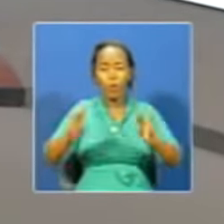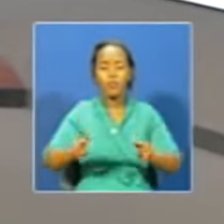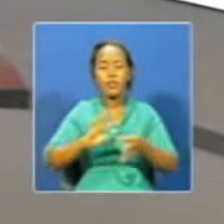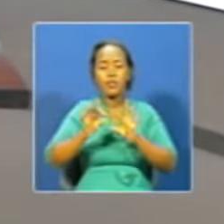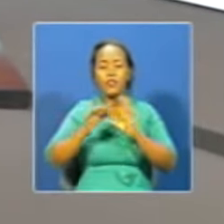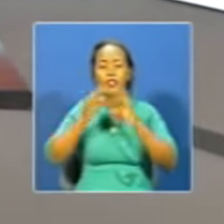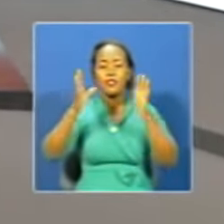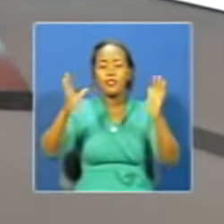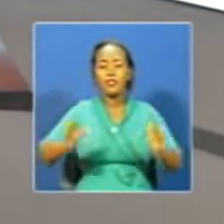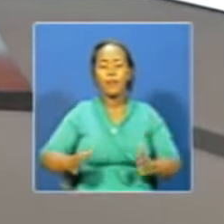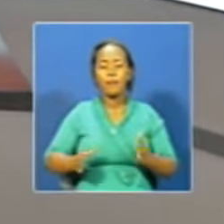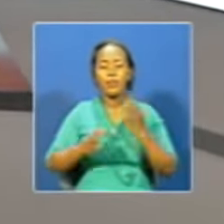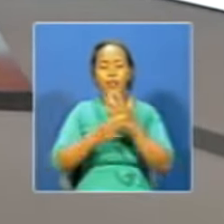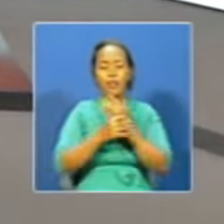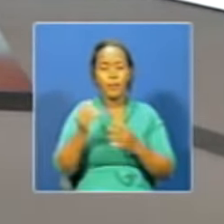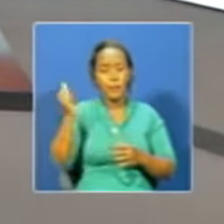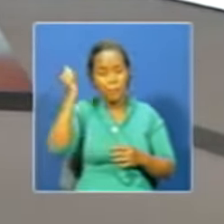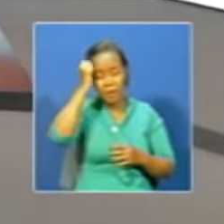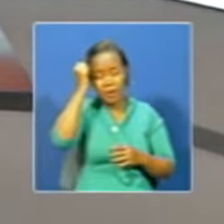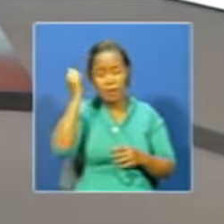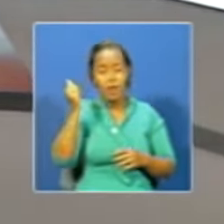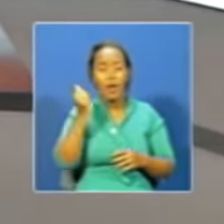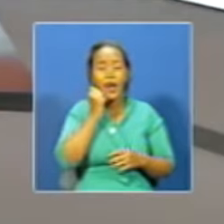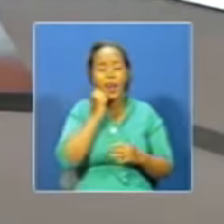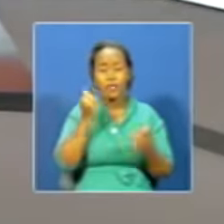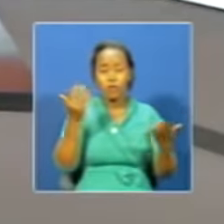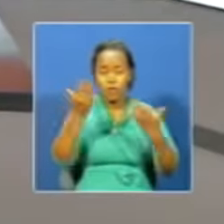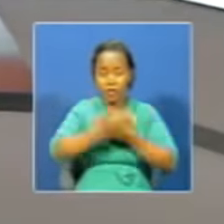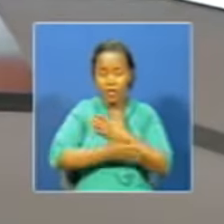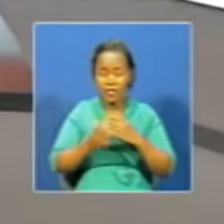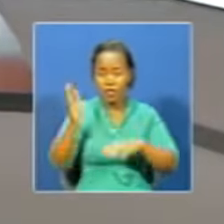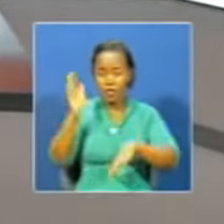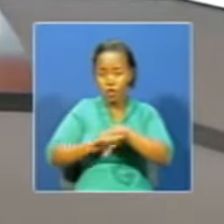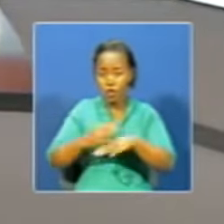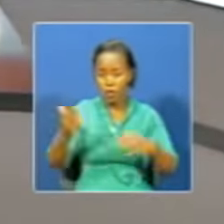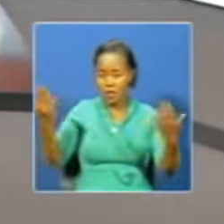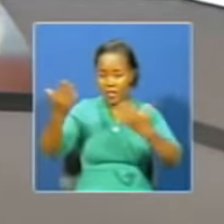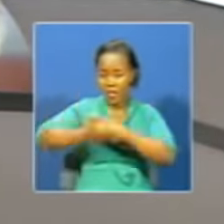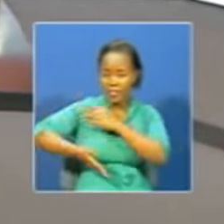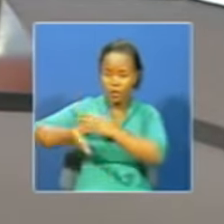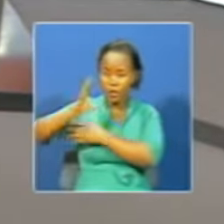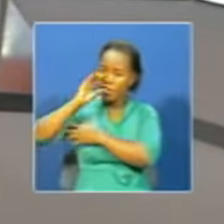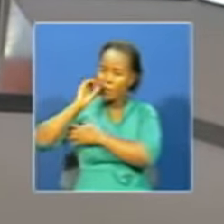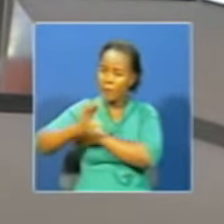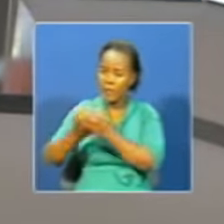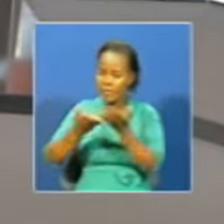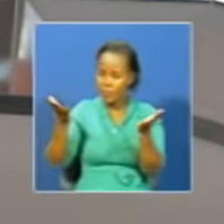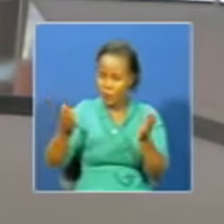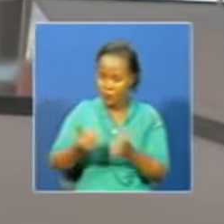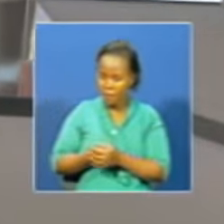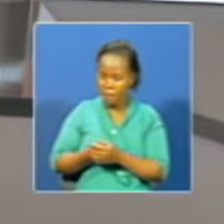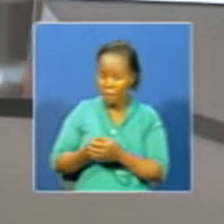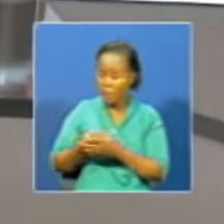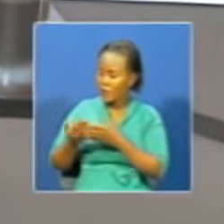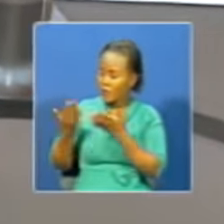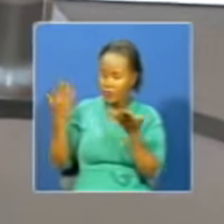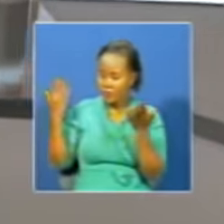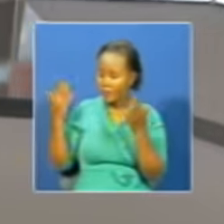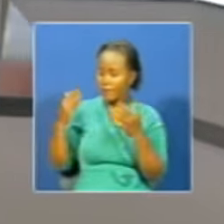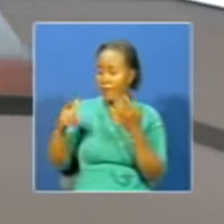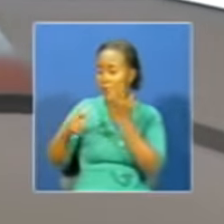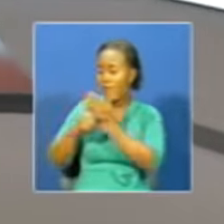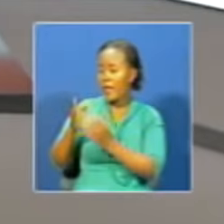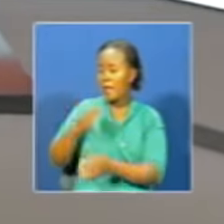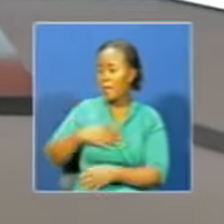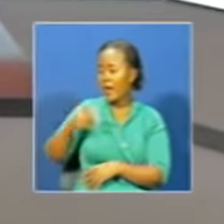has been our sign language interpreter tonight. Good night and God bless. And I trust the last 1 hour or so was worth your while. My name is Tom